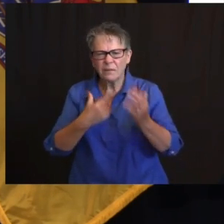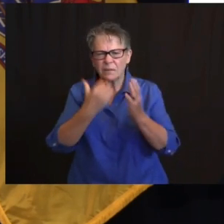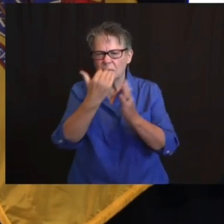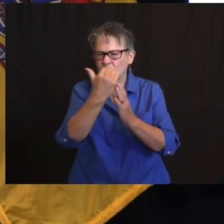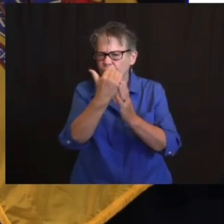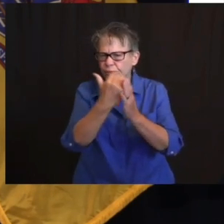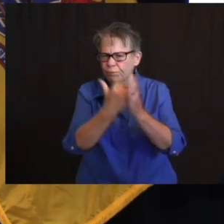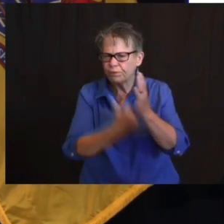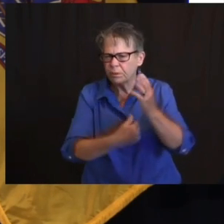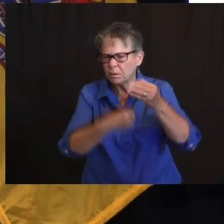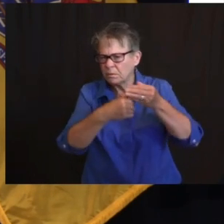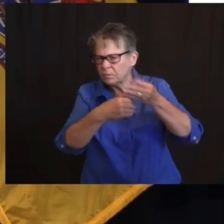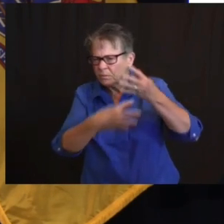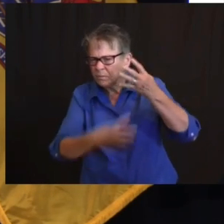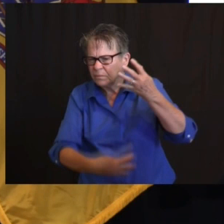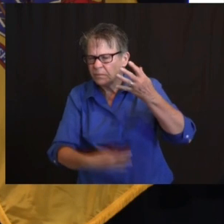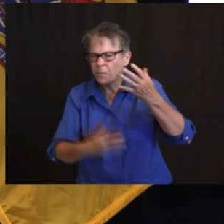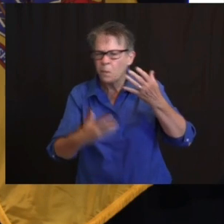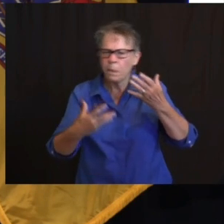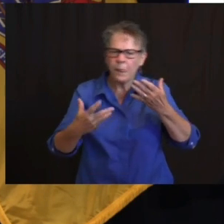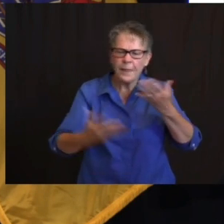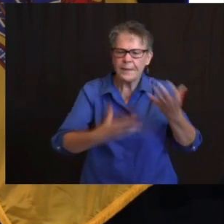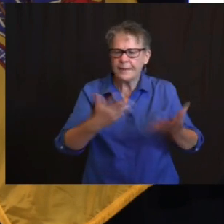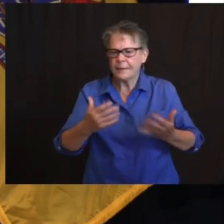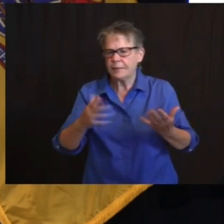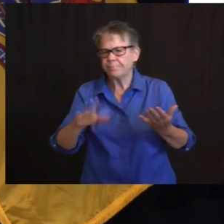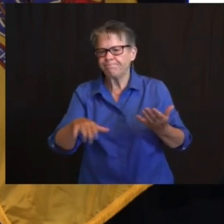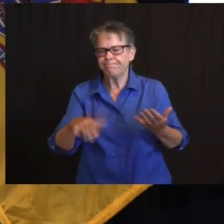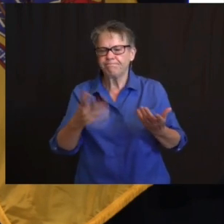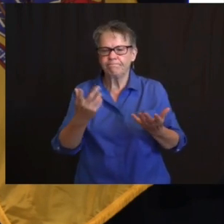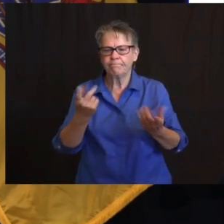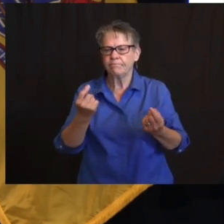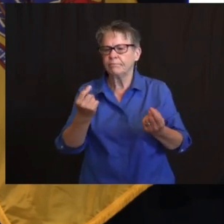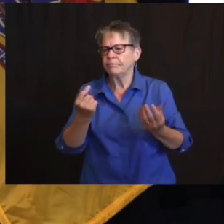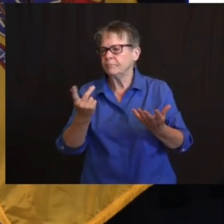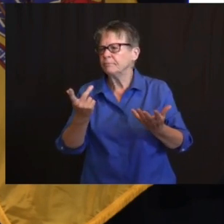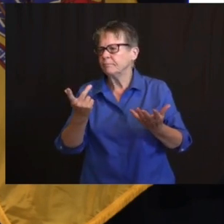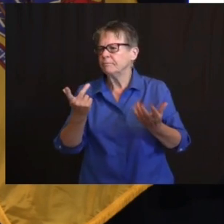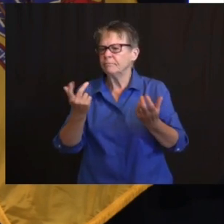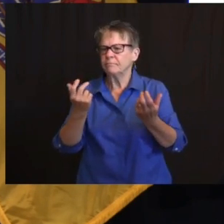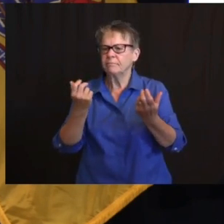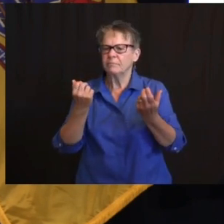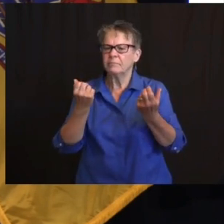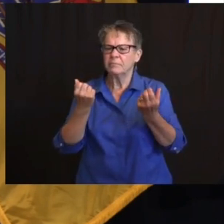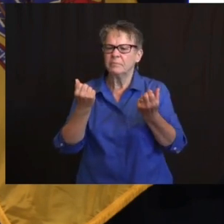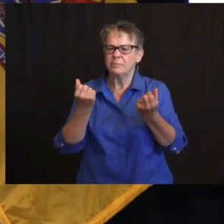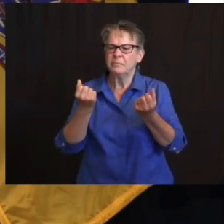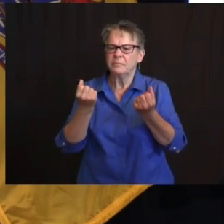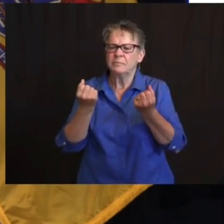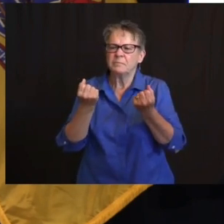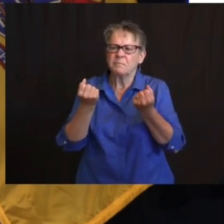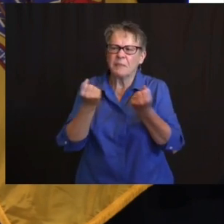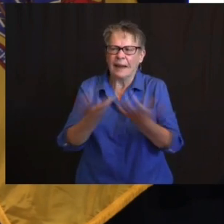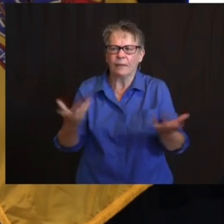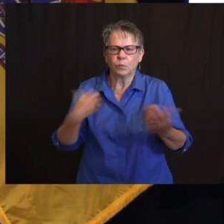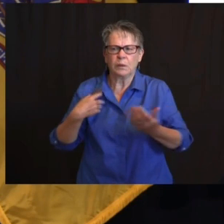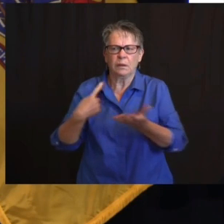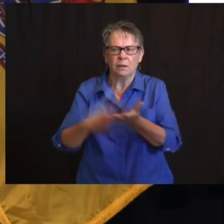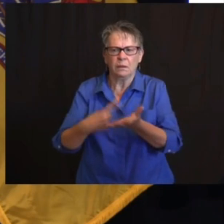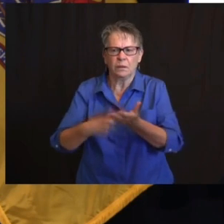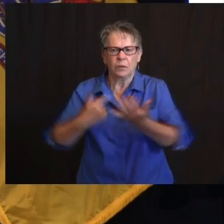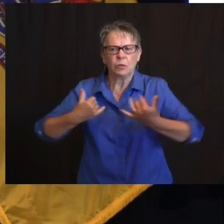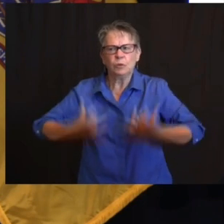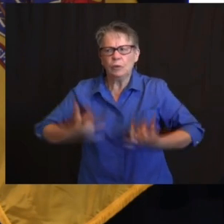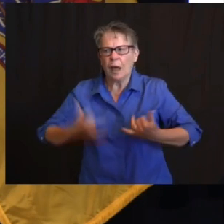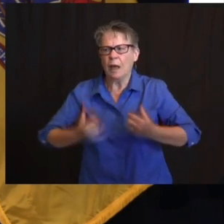soon in terms of a lot of the stuff we talked about today: museums, libraries, gyms, NJ Transit, et